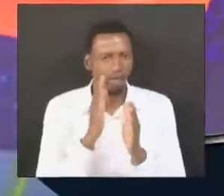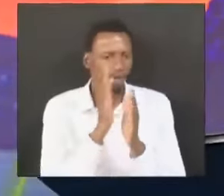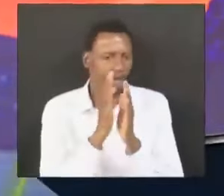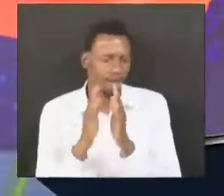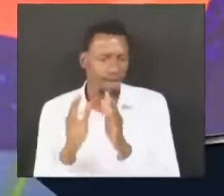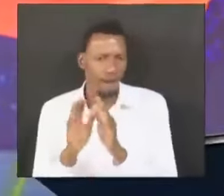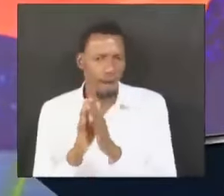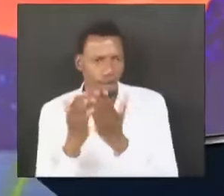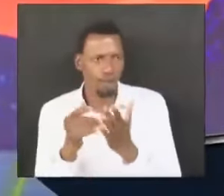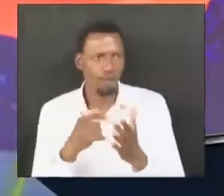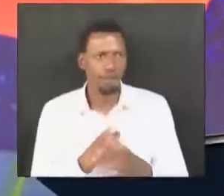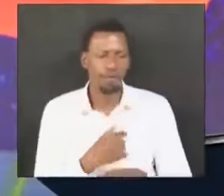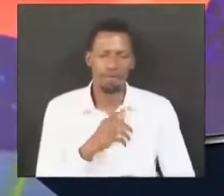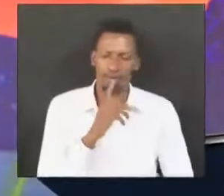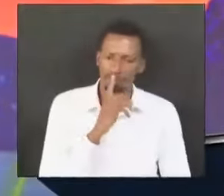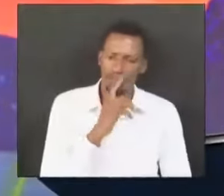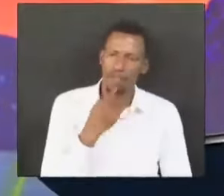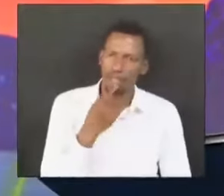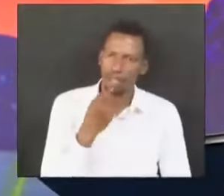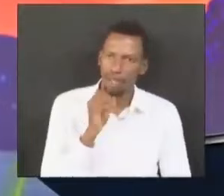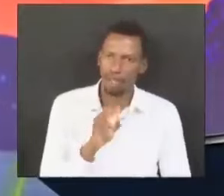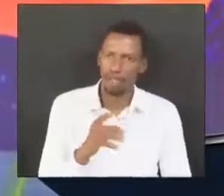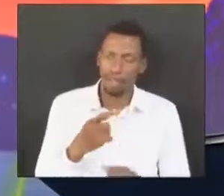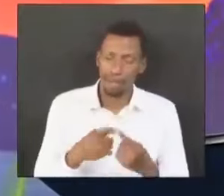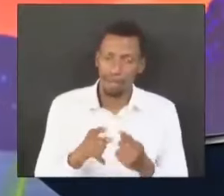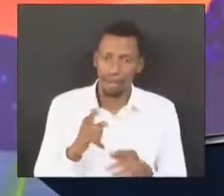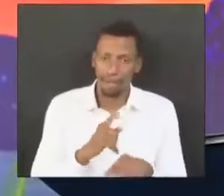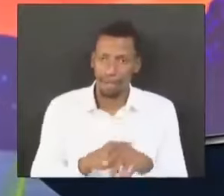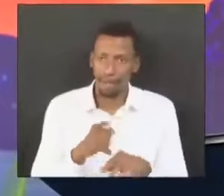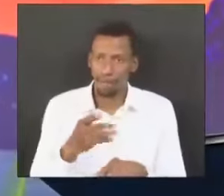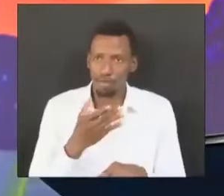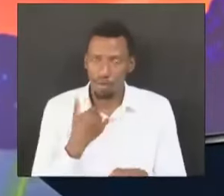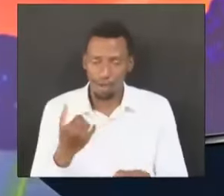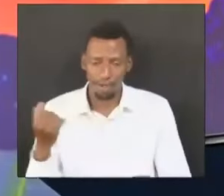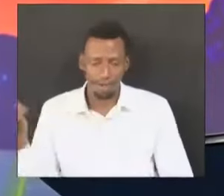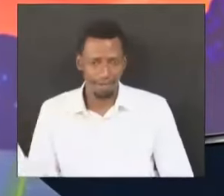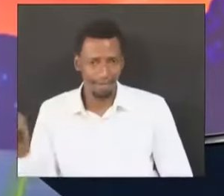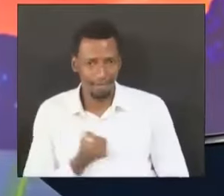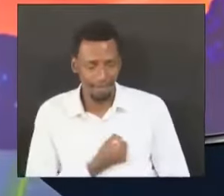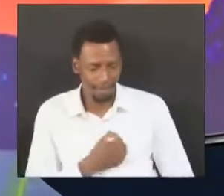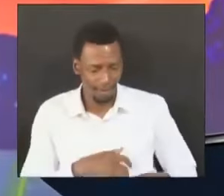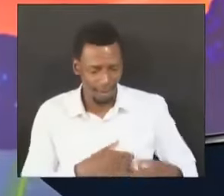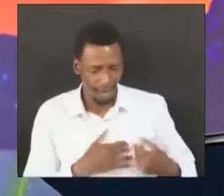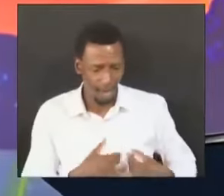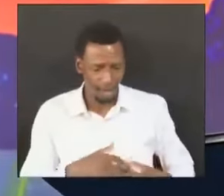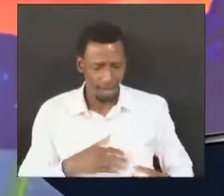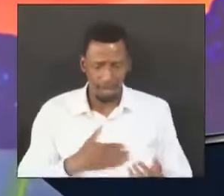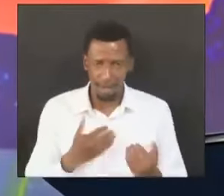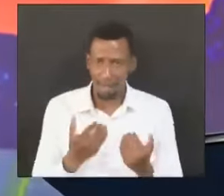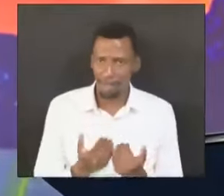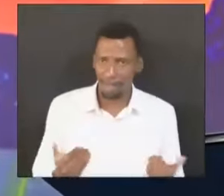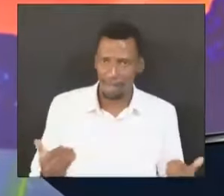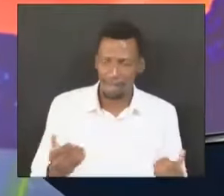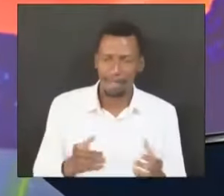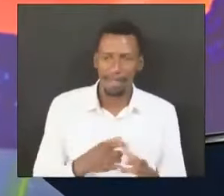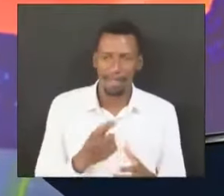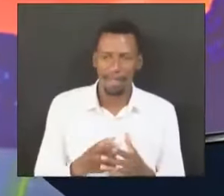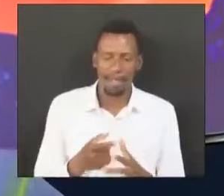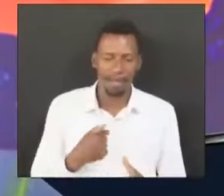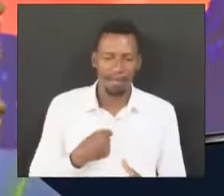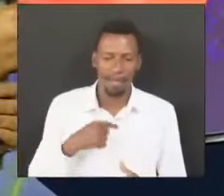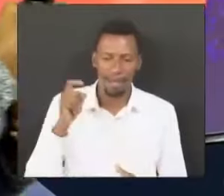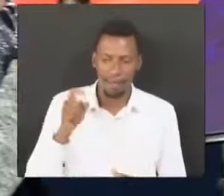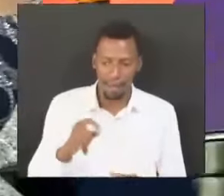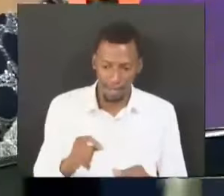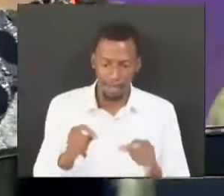still said nothing. But when you want to plunge the knife into the heart of my child, then I must awaken